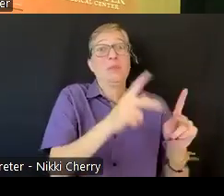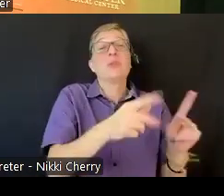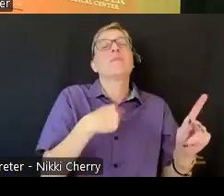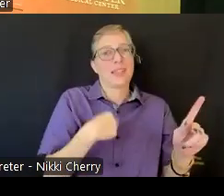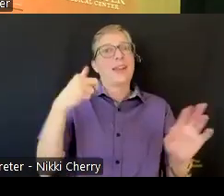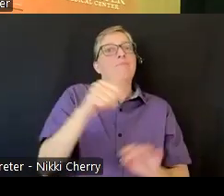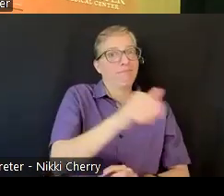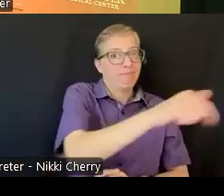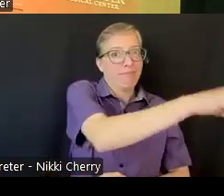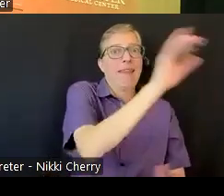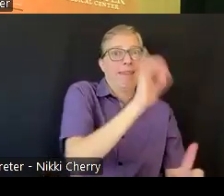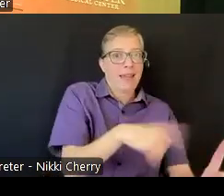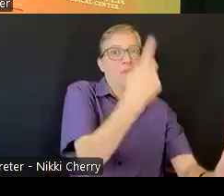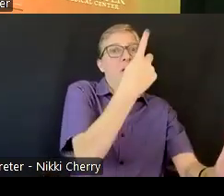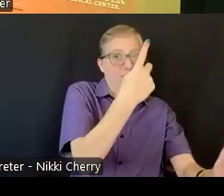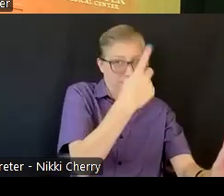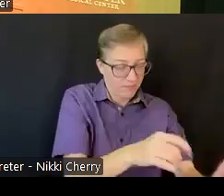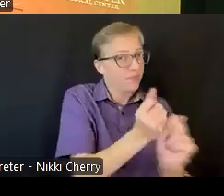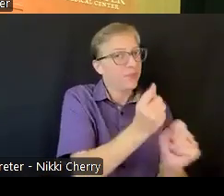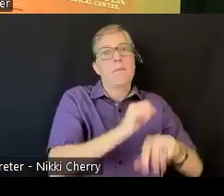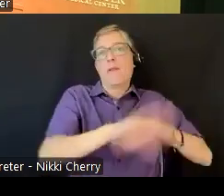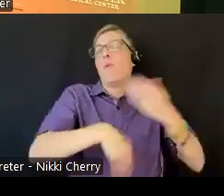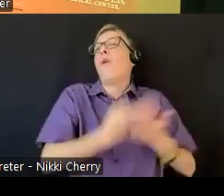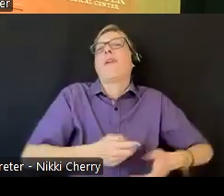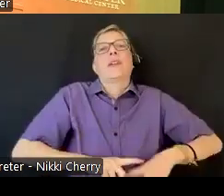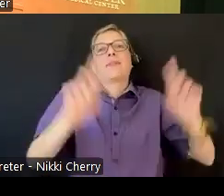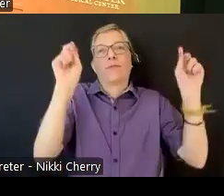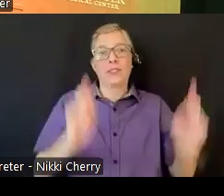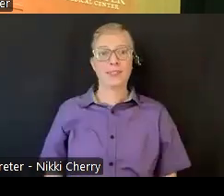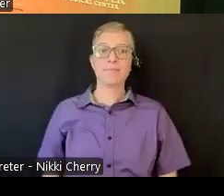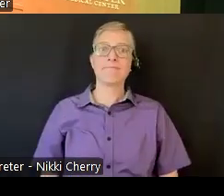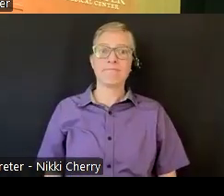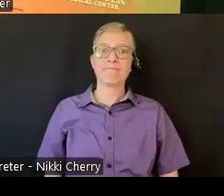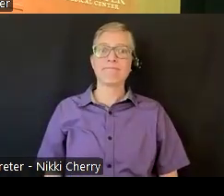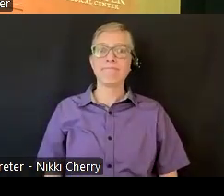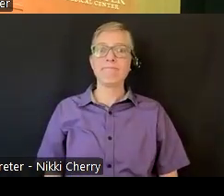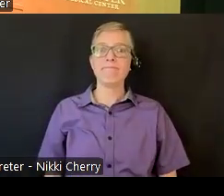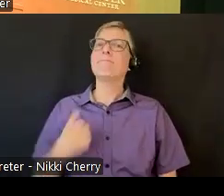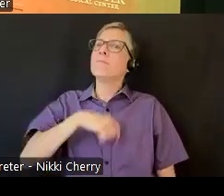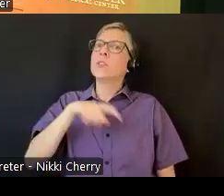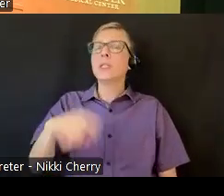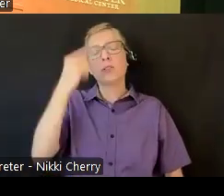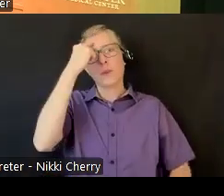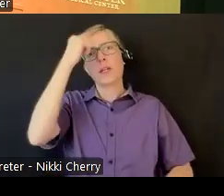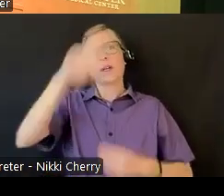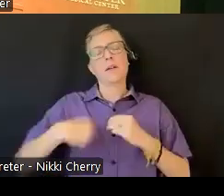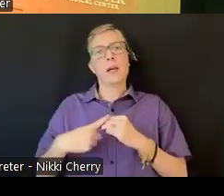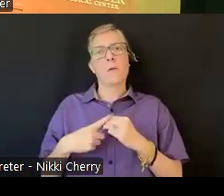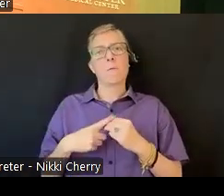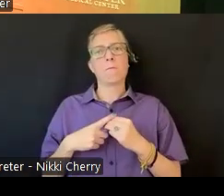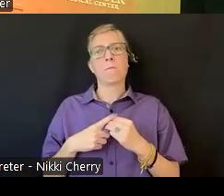And we have to think about when we have to. Do we make the choice to